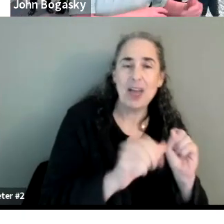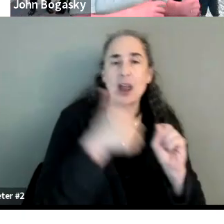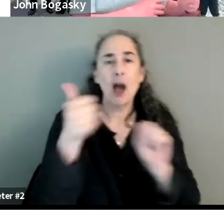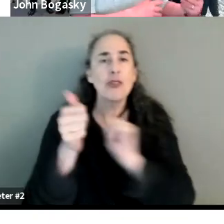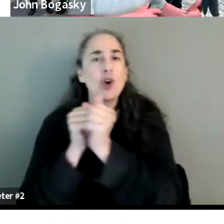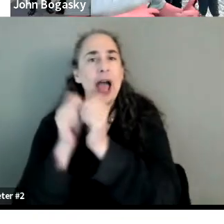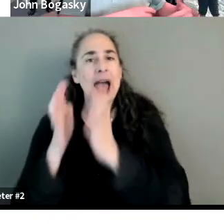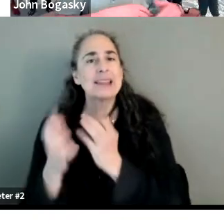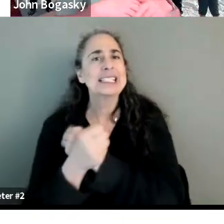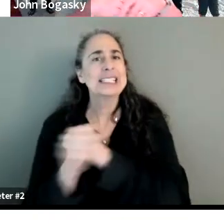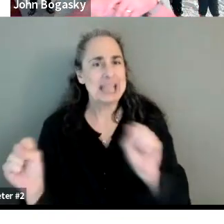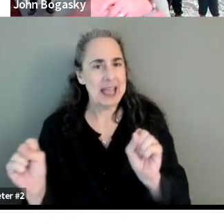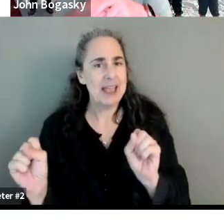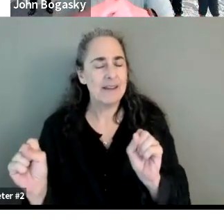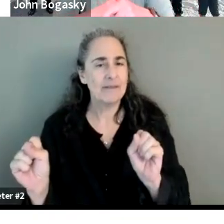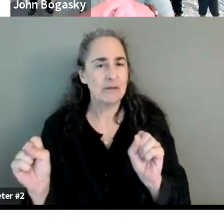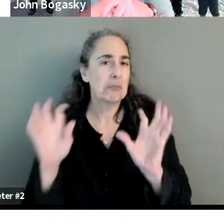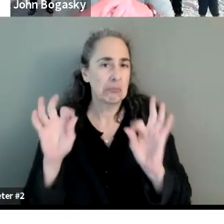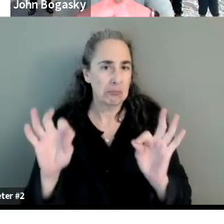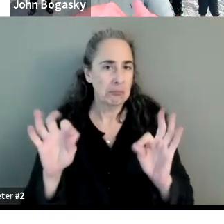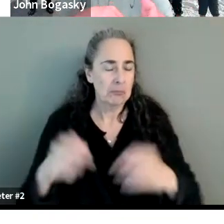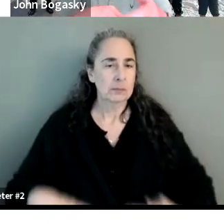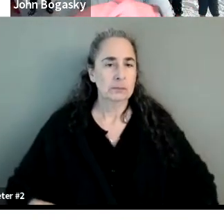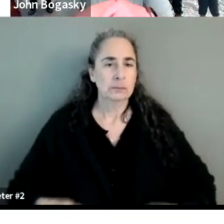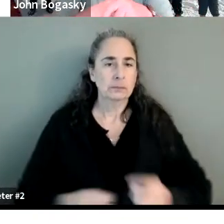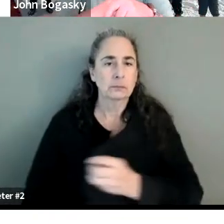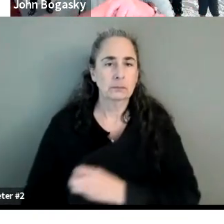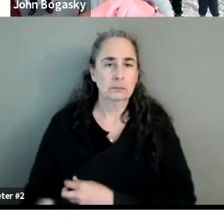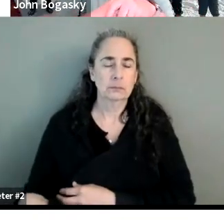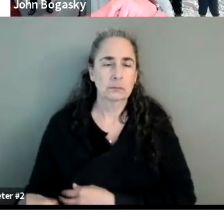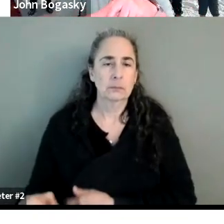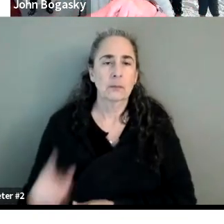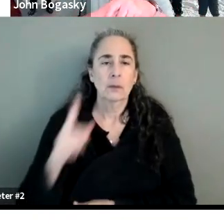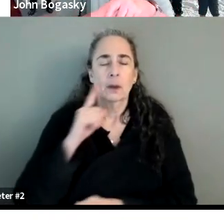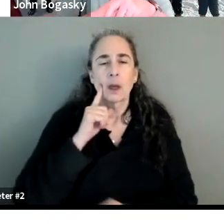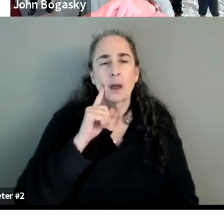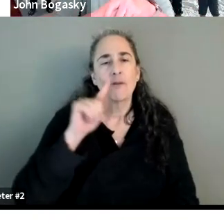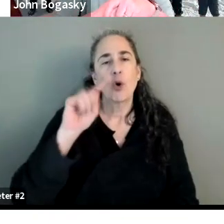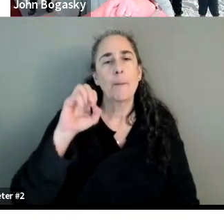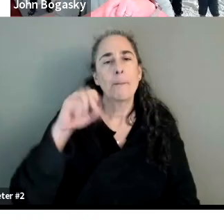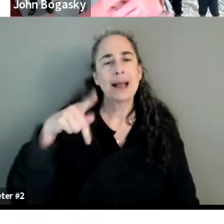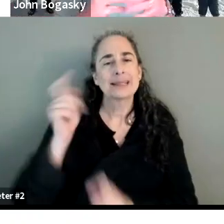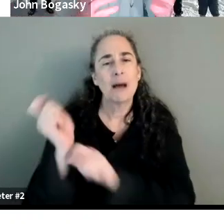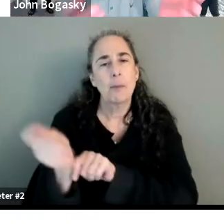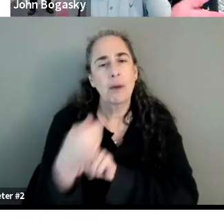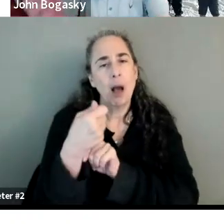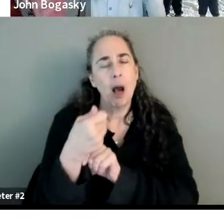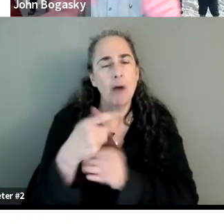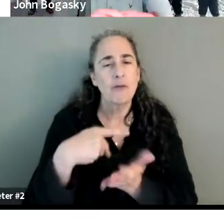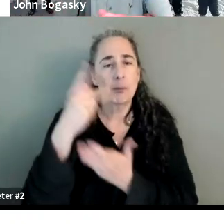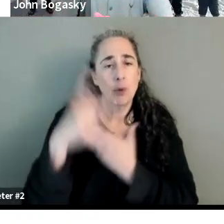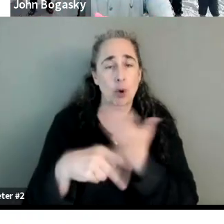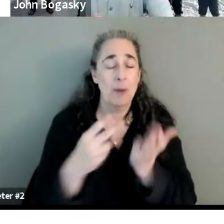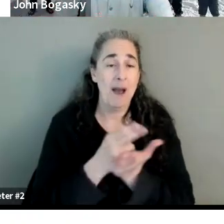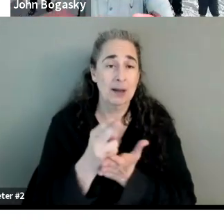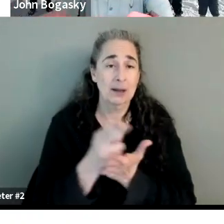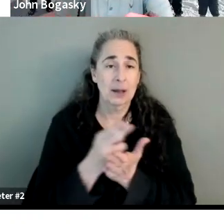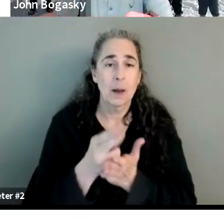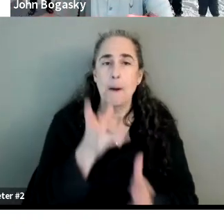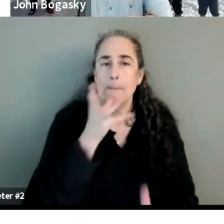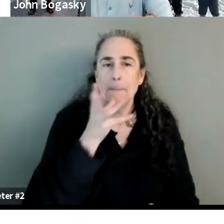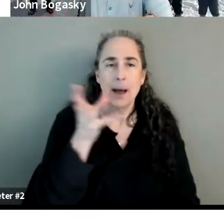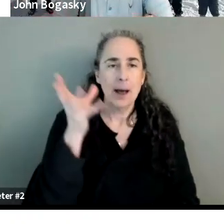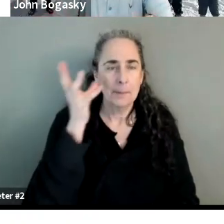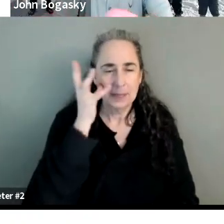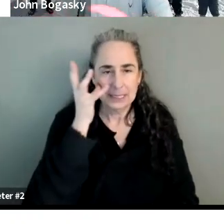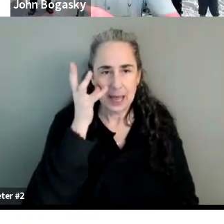their experience good. I know in my Topgolf program, I have some athletes where, I'll be honest, mom and dad have a